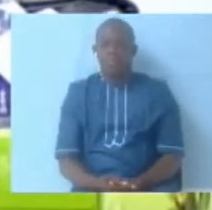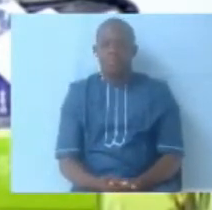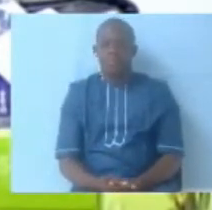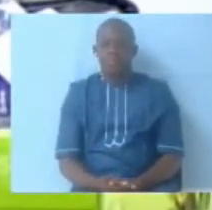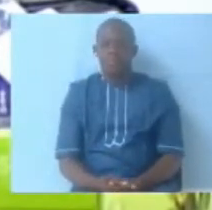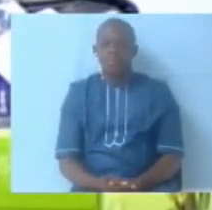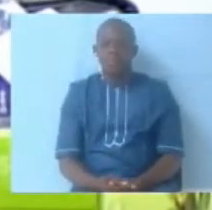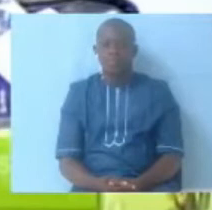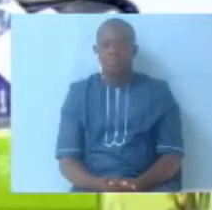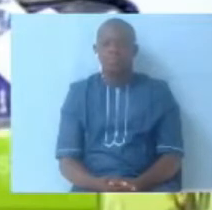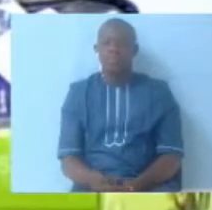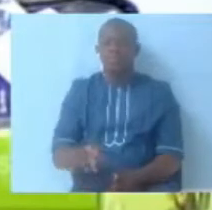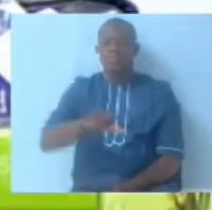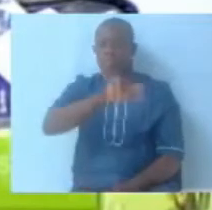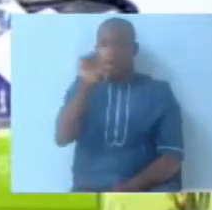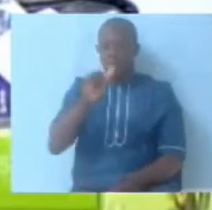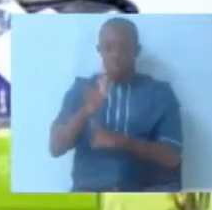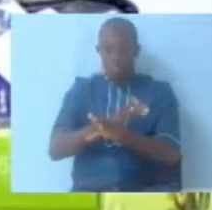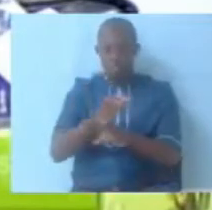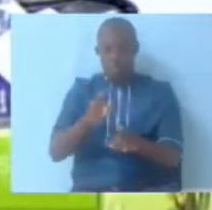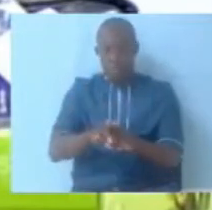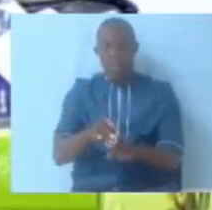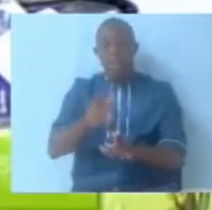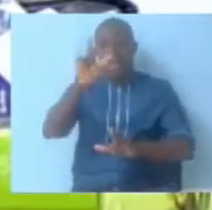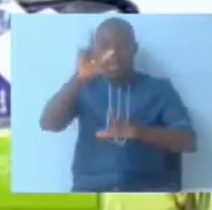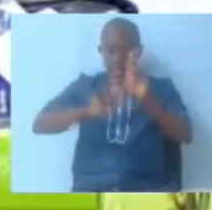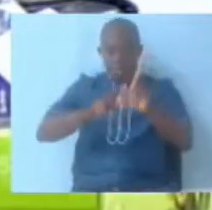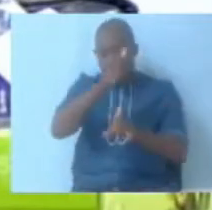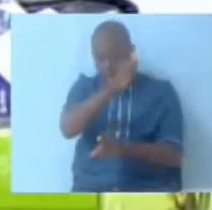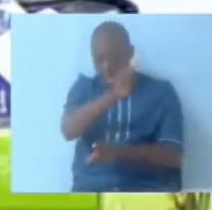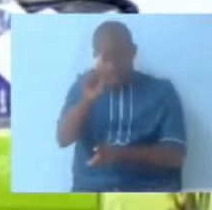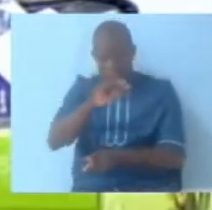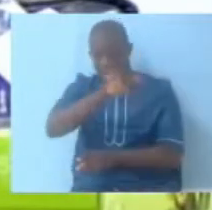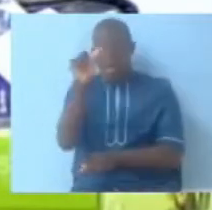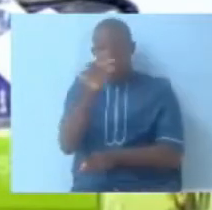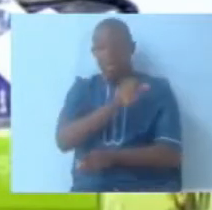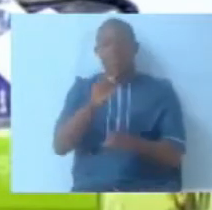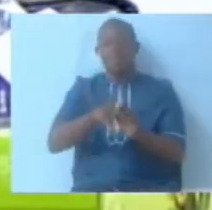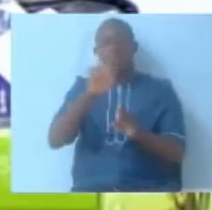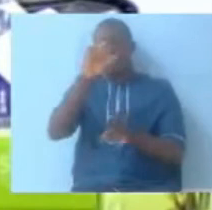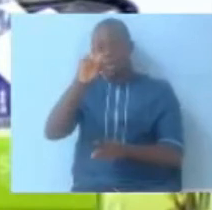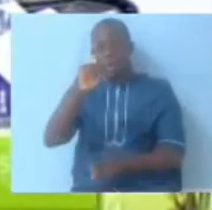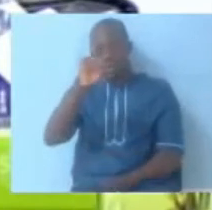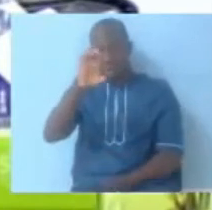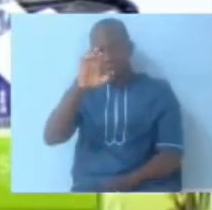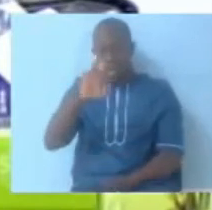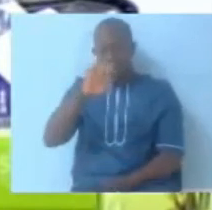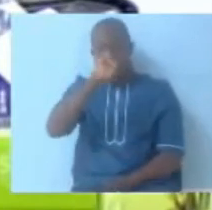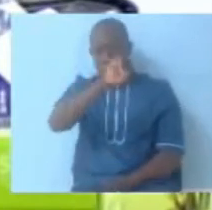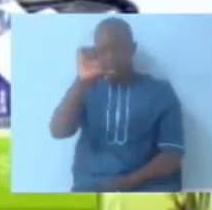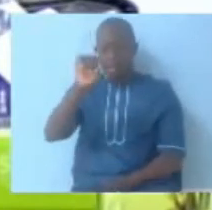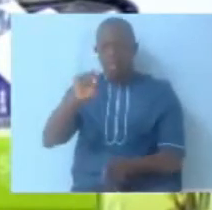status of each and every decree was that insofar as it is inconsistent with any provision of the